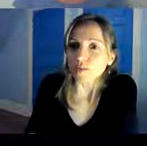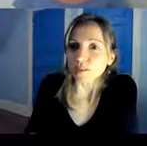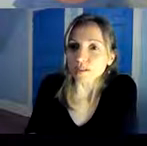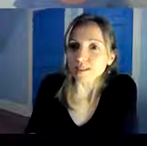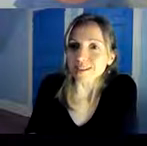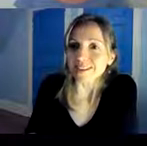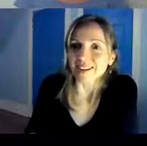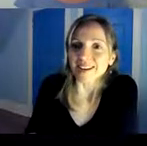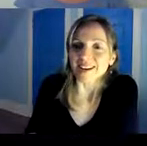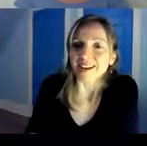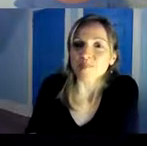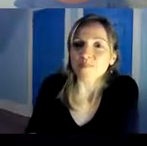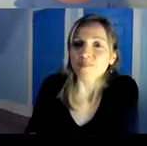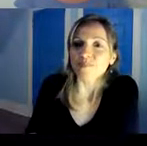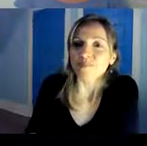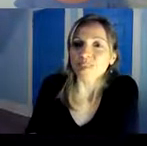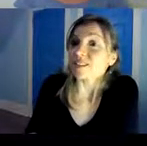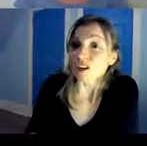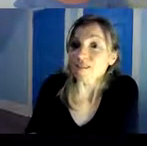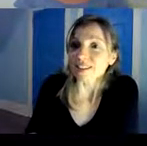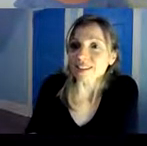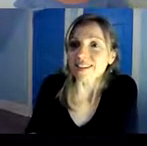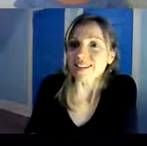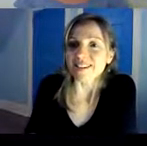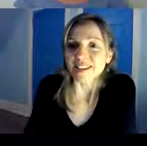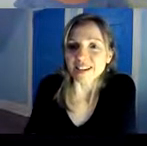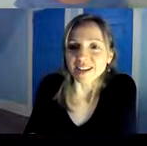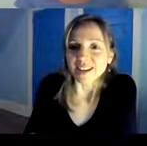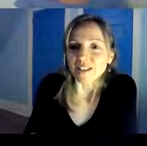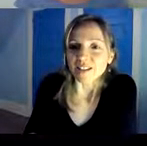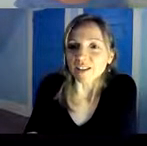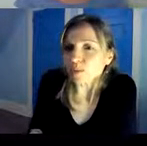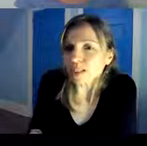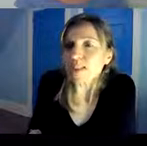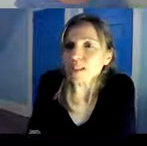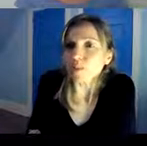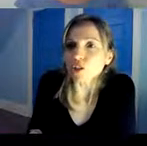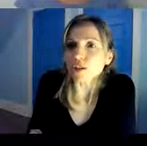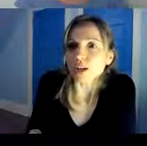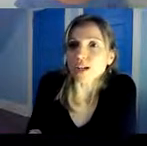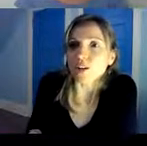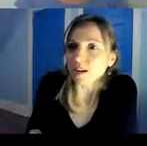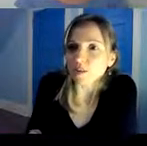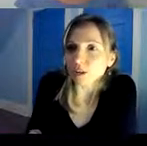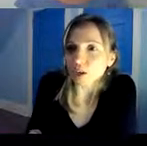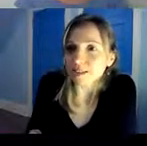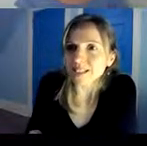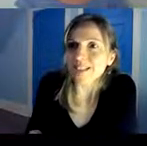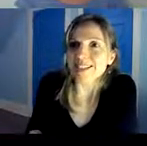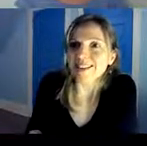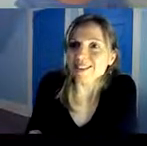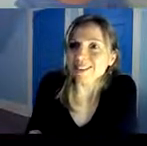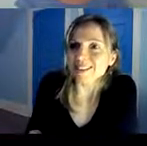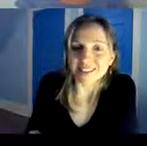were covered in English ivy like this. And I don't see this as much in Ontario, but everywhere I go in